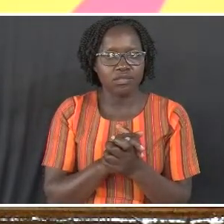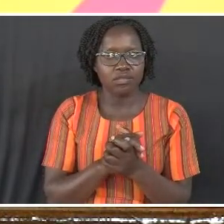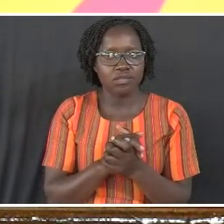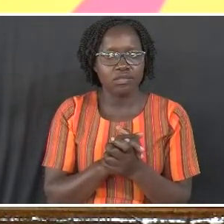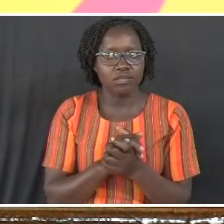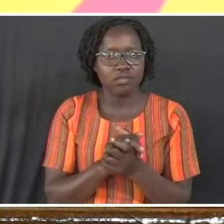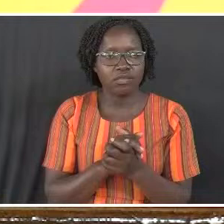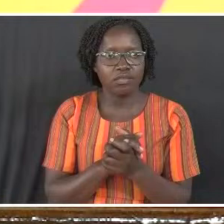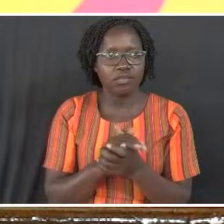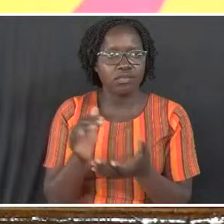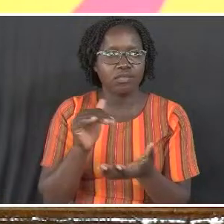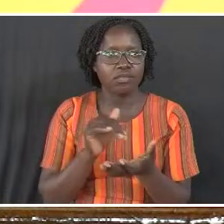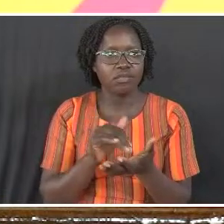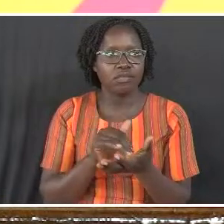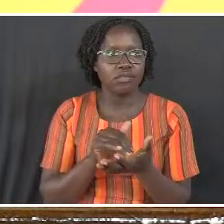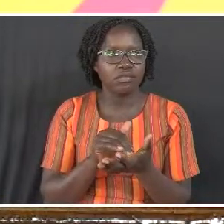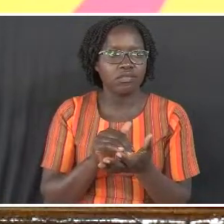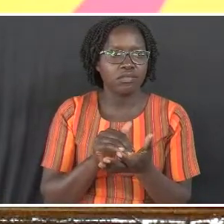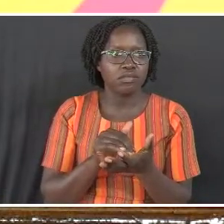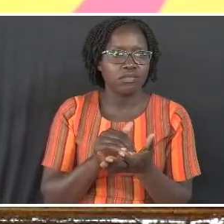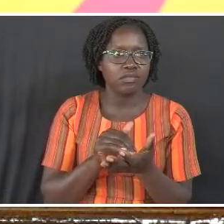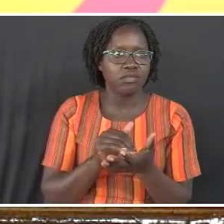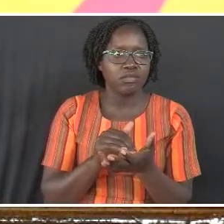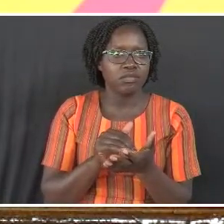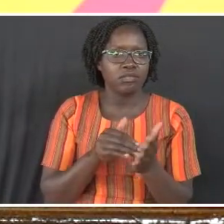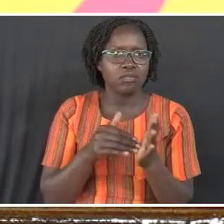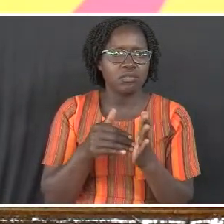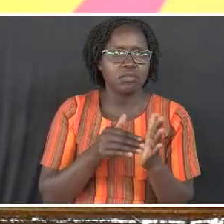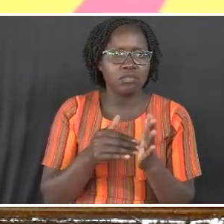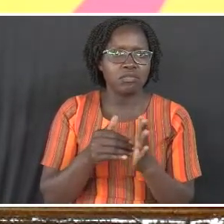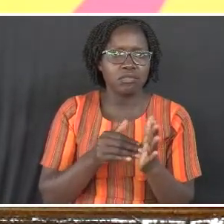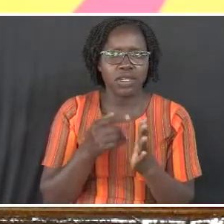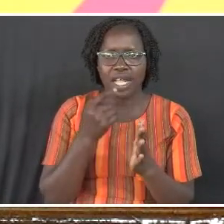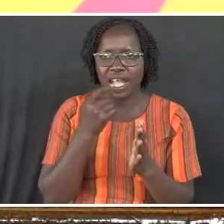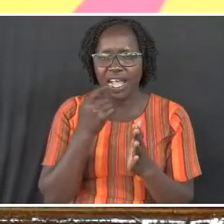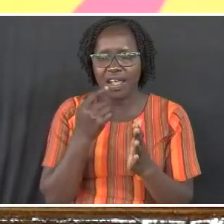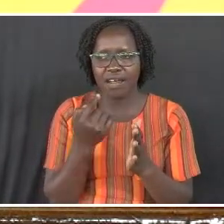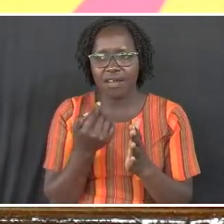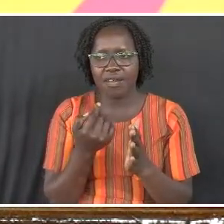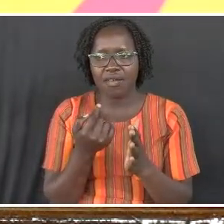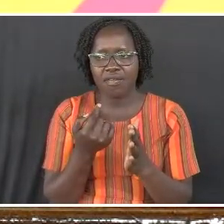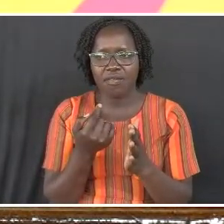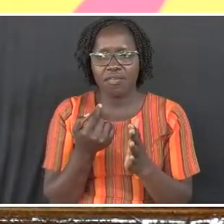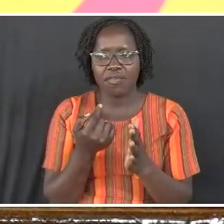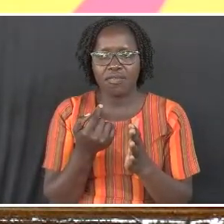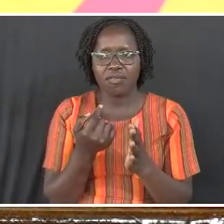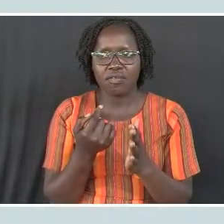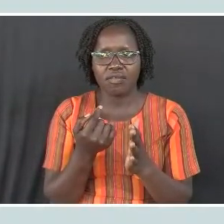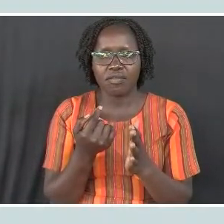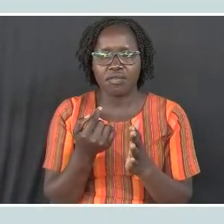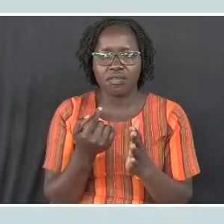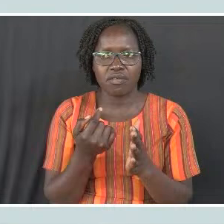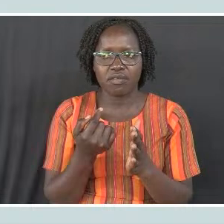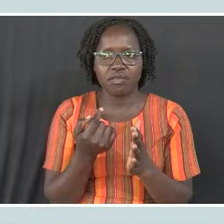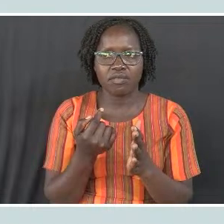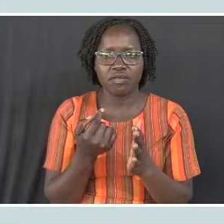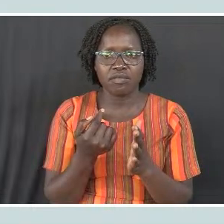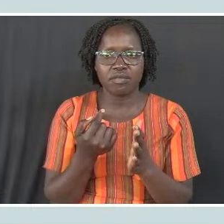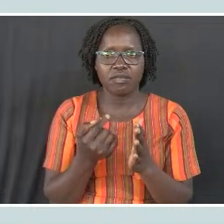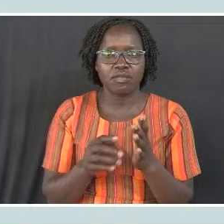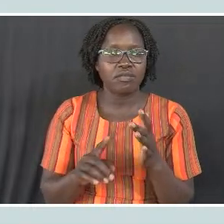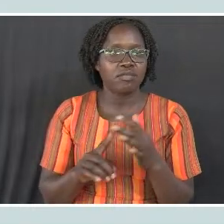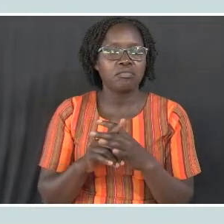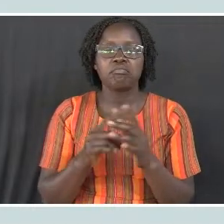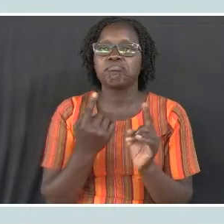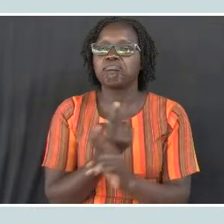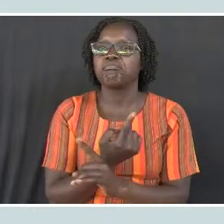Again, if you have a loose tooth, of course, or loose teeth, the causes are